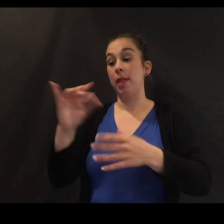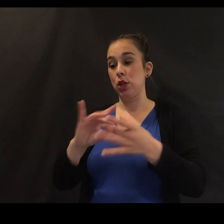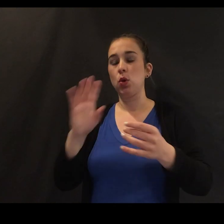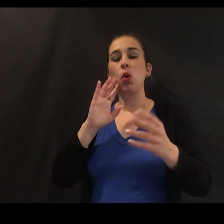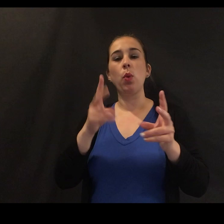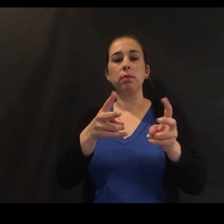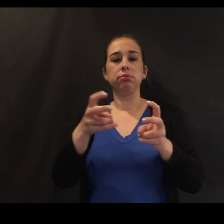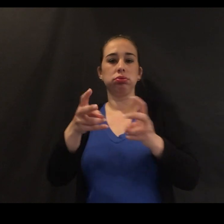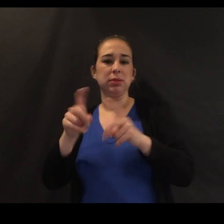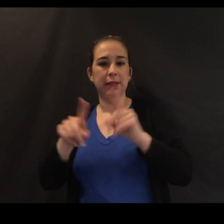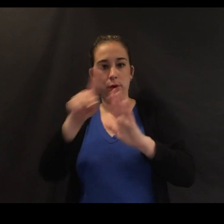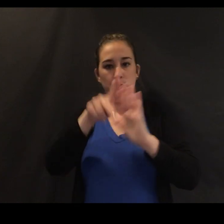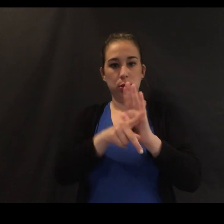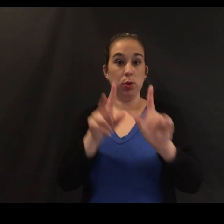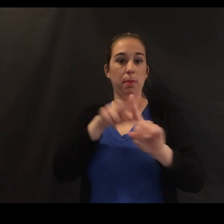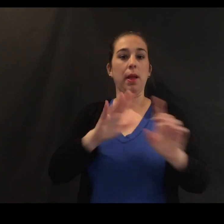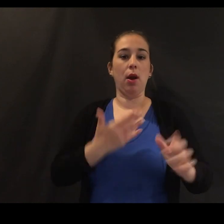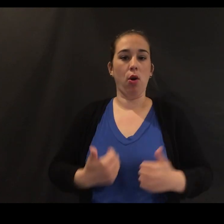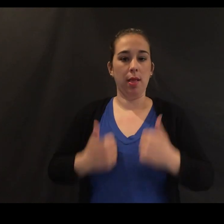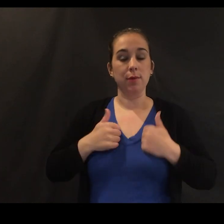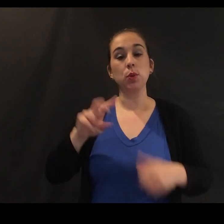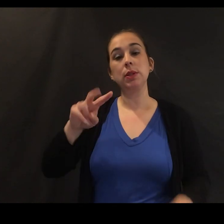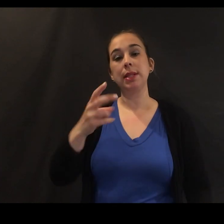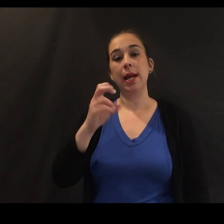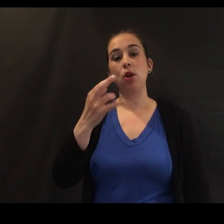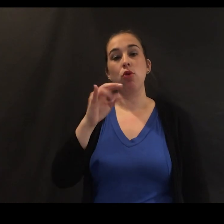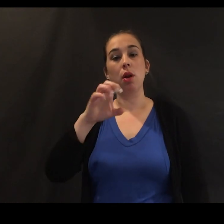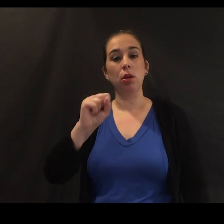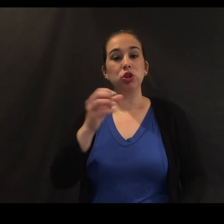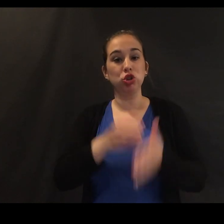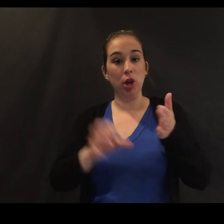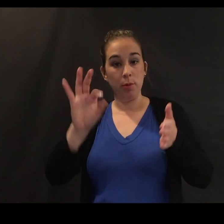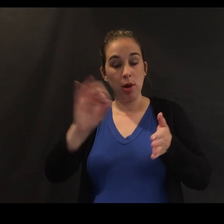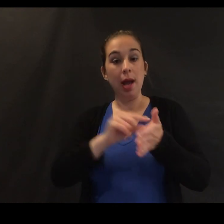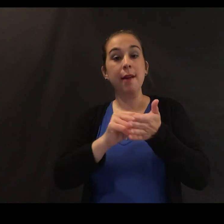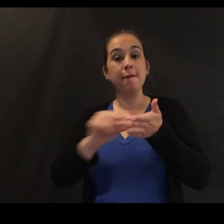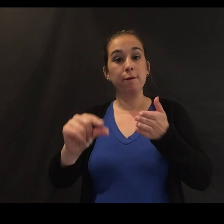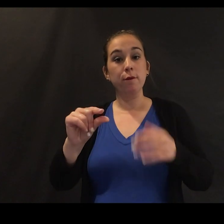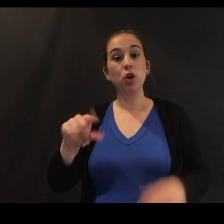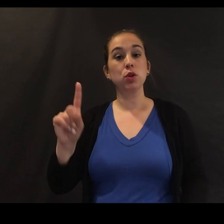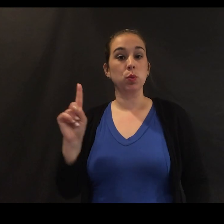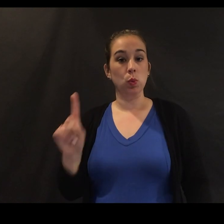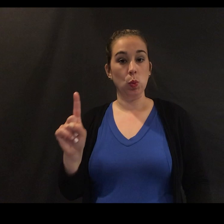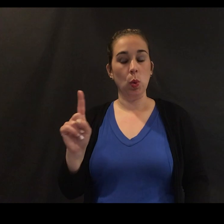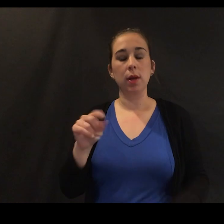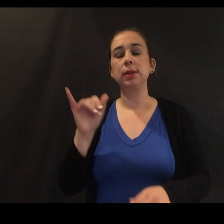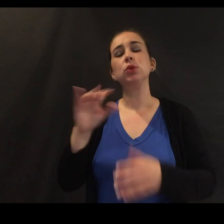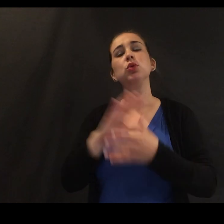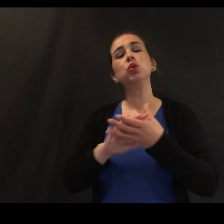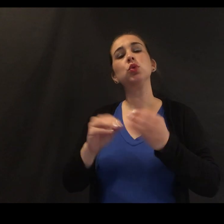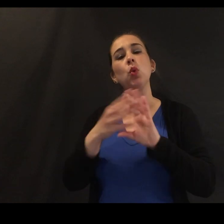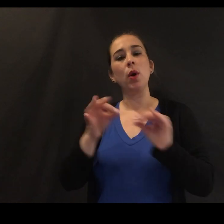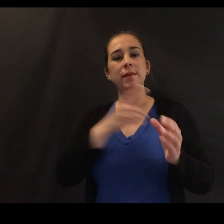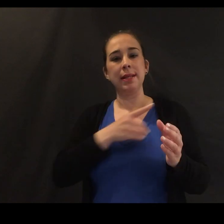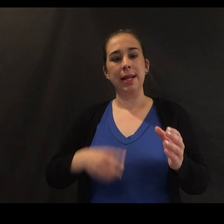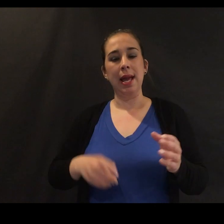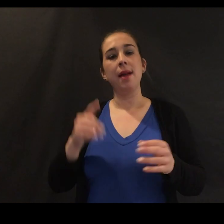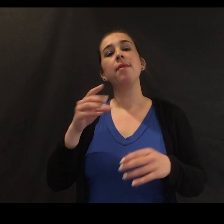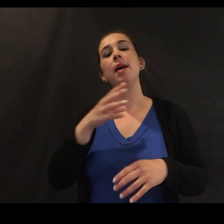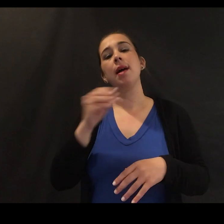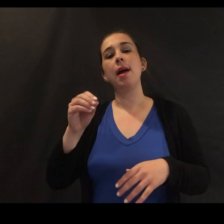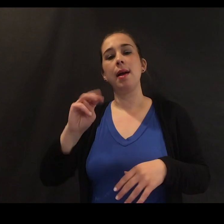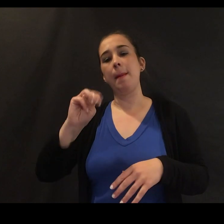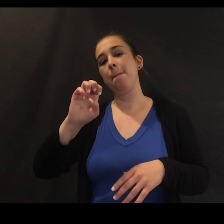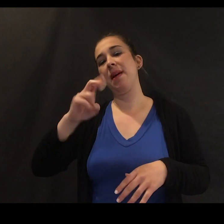let's dive in together. This is 2 Chronicles chapter 9, beginning in verse number 1. It's a story of David and a man by the name of